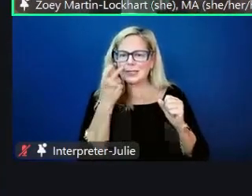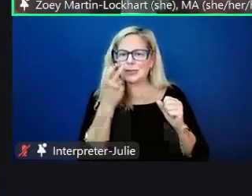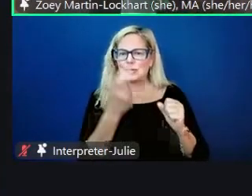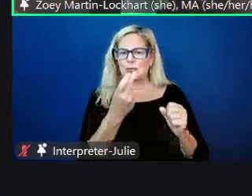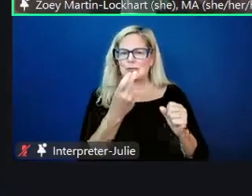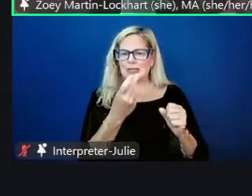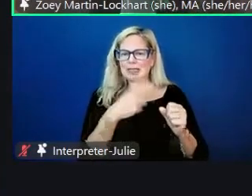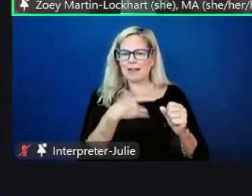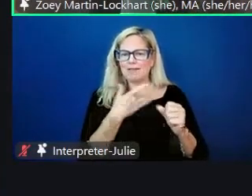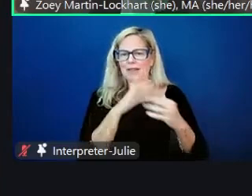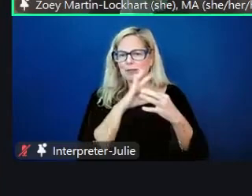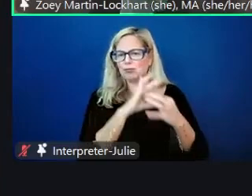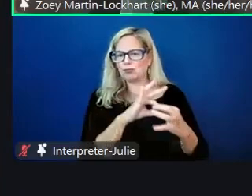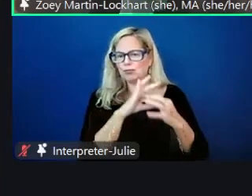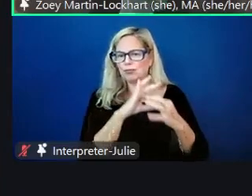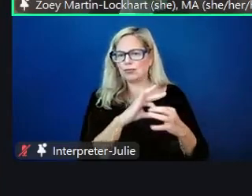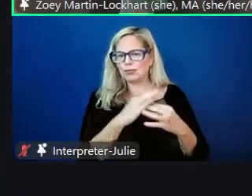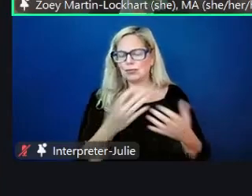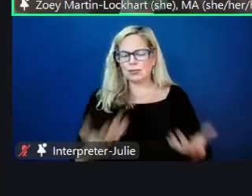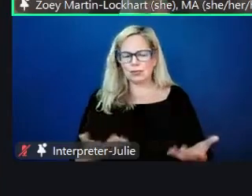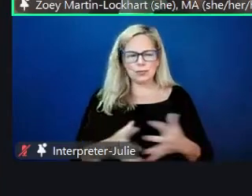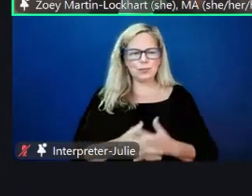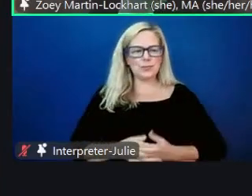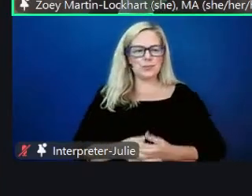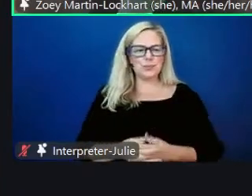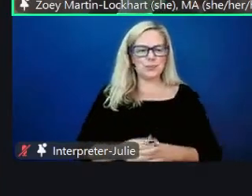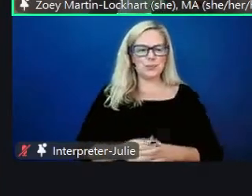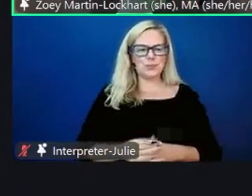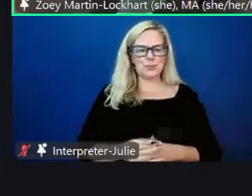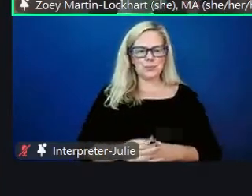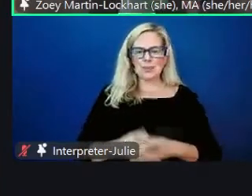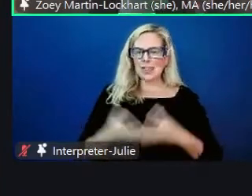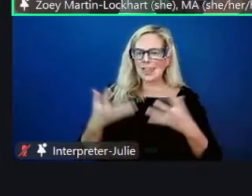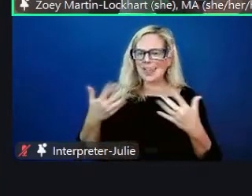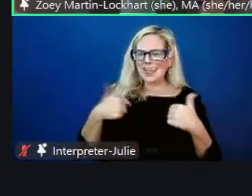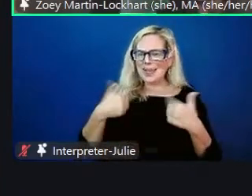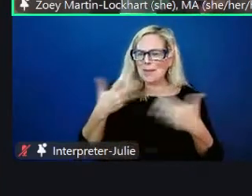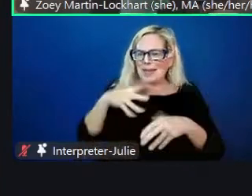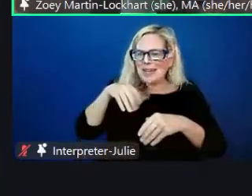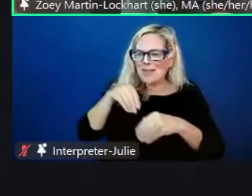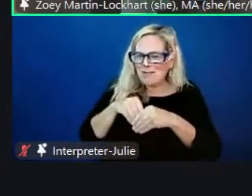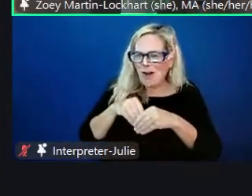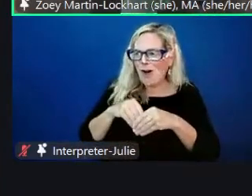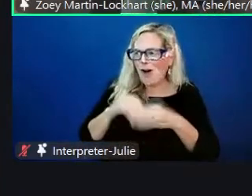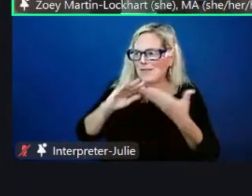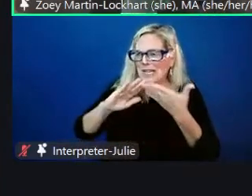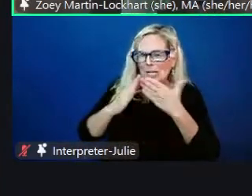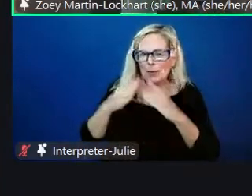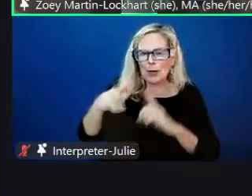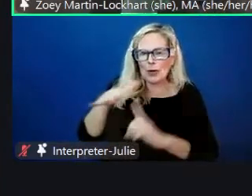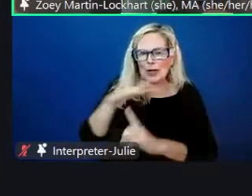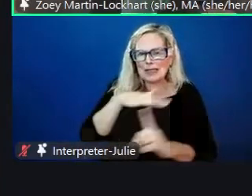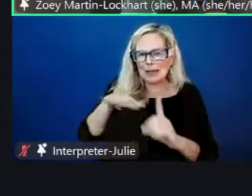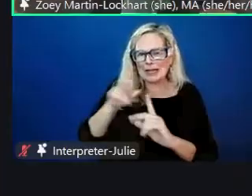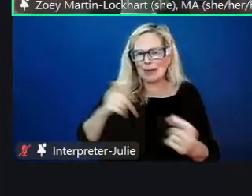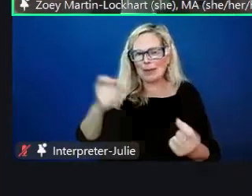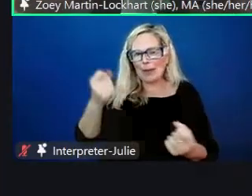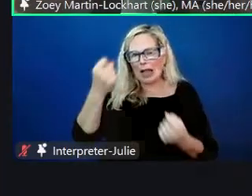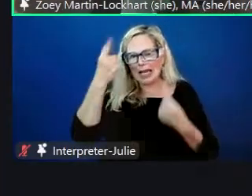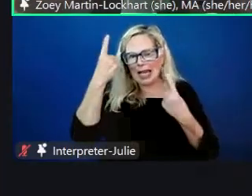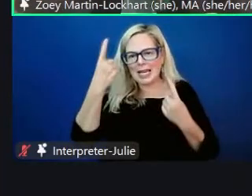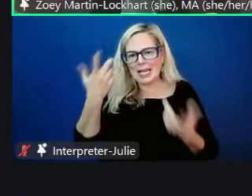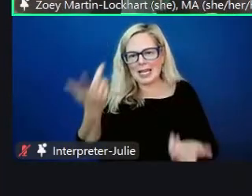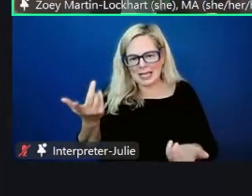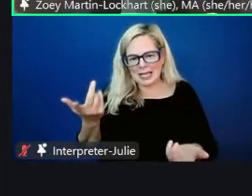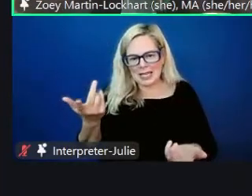of disability community space, where people get it and communicate in disability shorthand, is documented in Neera